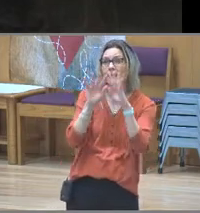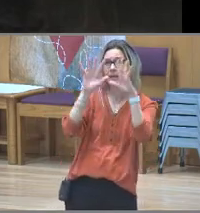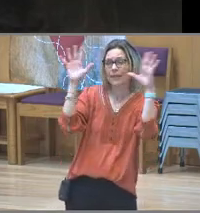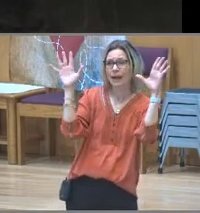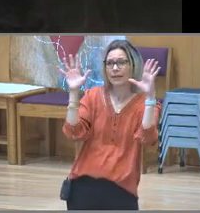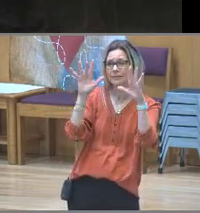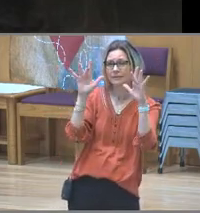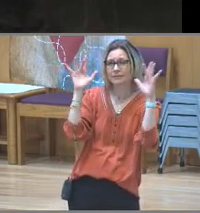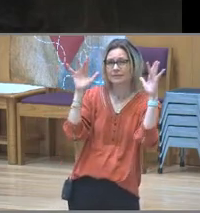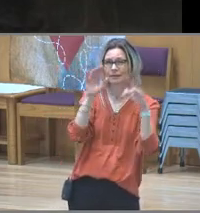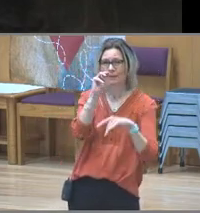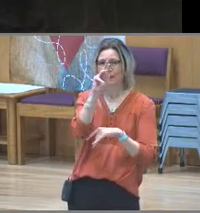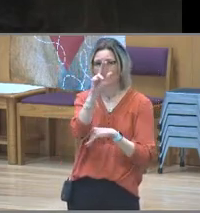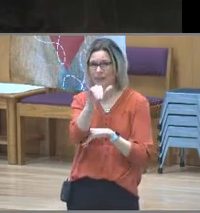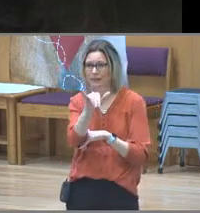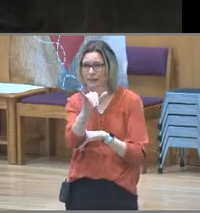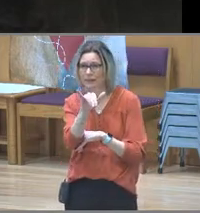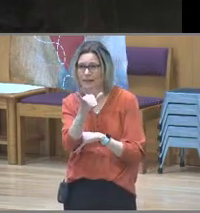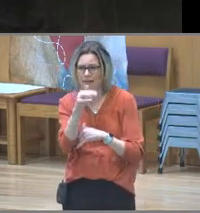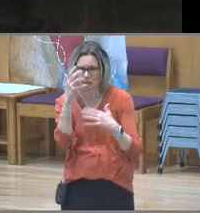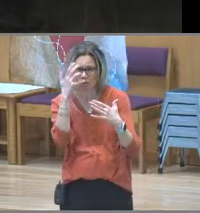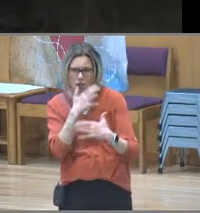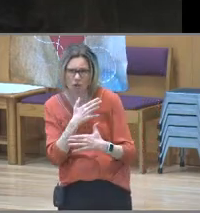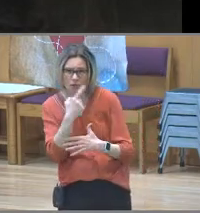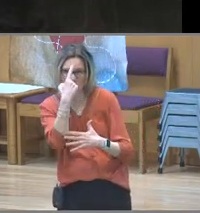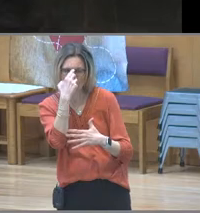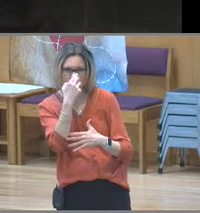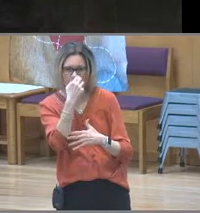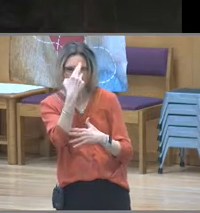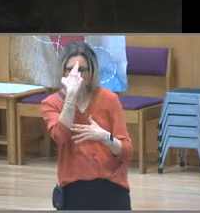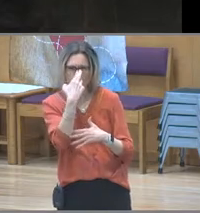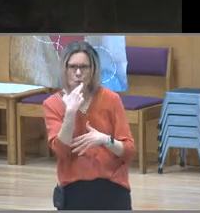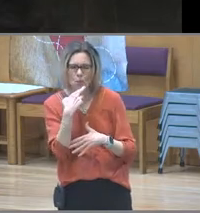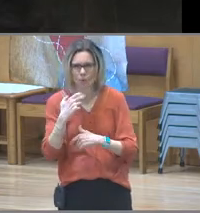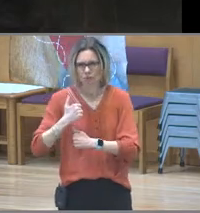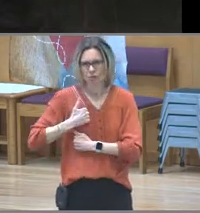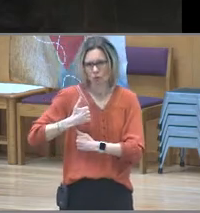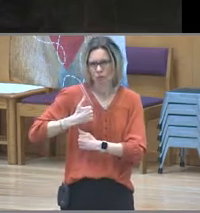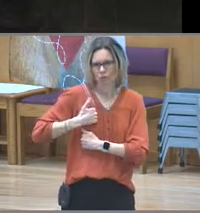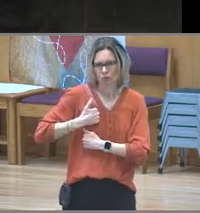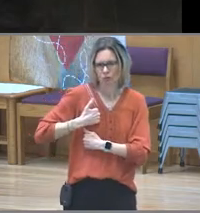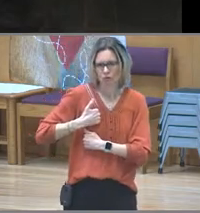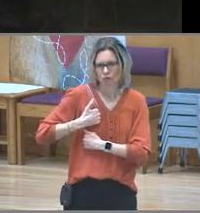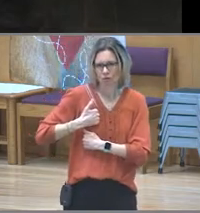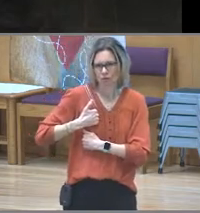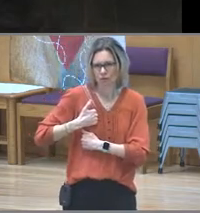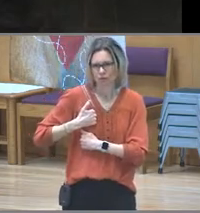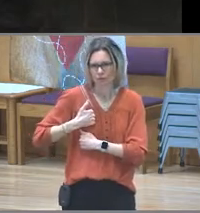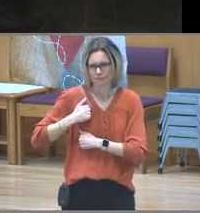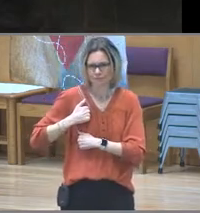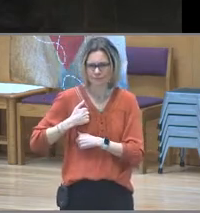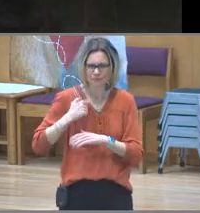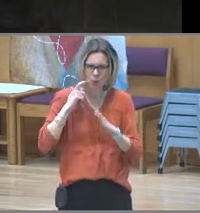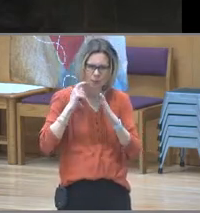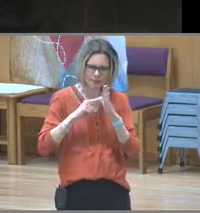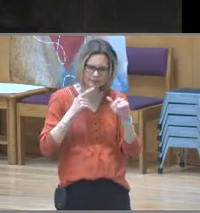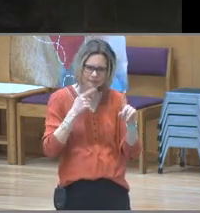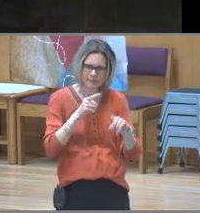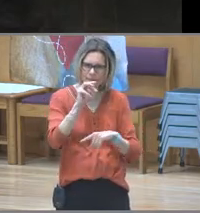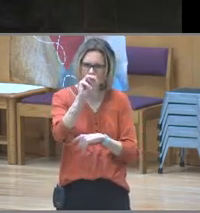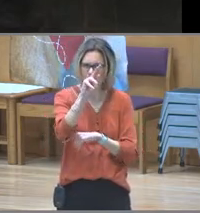Magdalene, in the darkness are the Roman soldiers. But let's go back to Mary Magdalene. If you